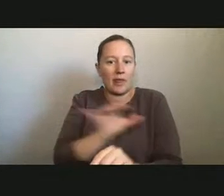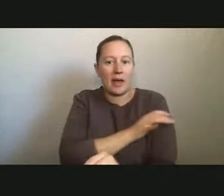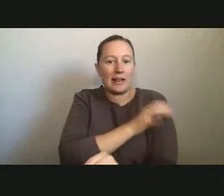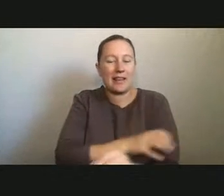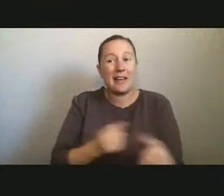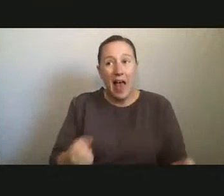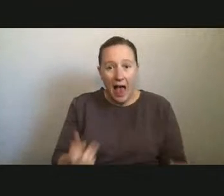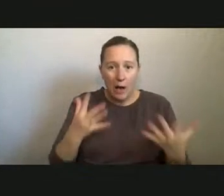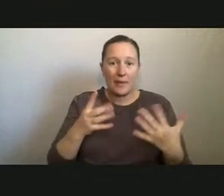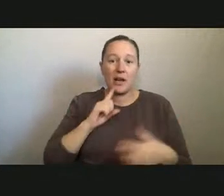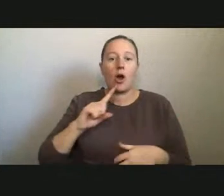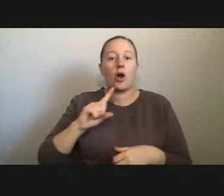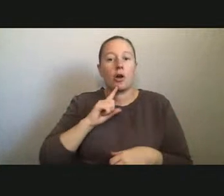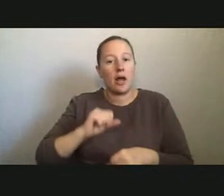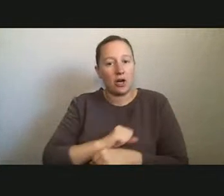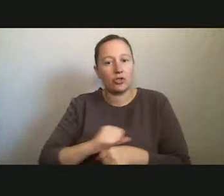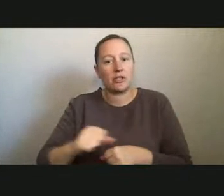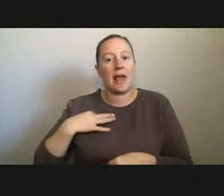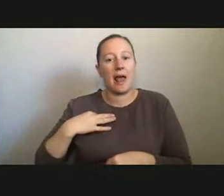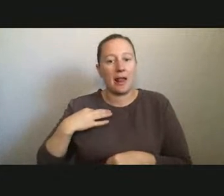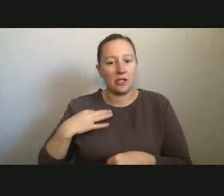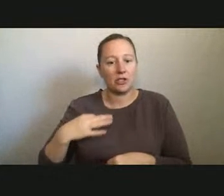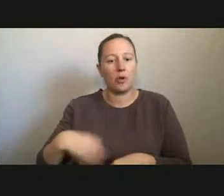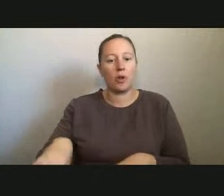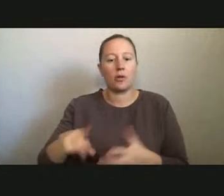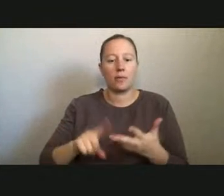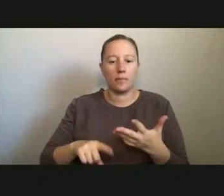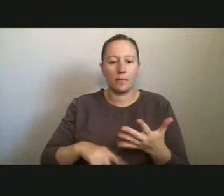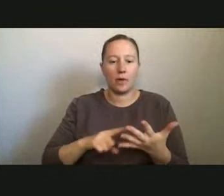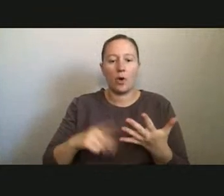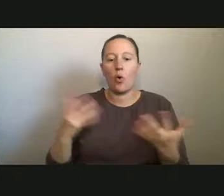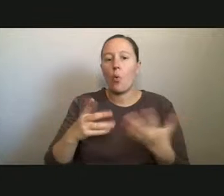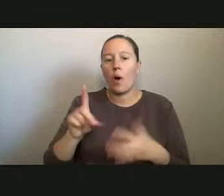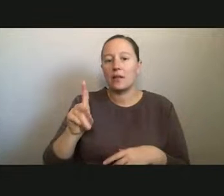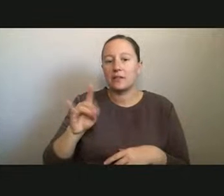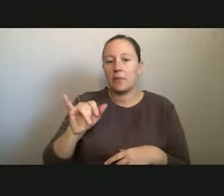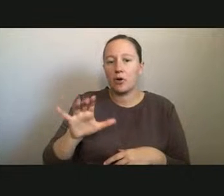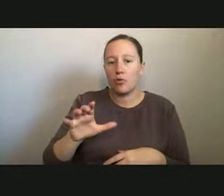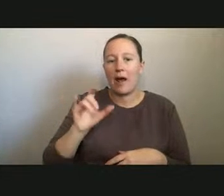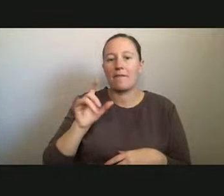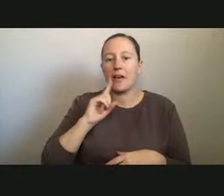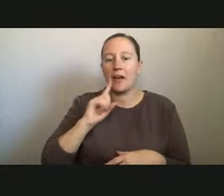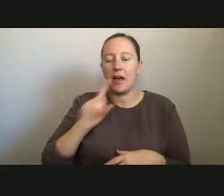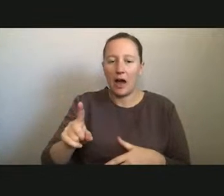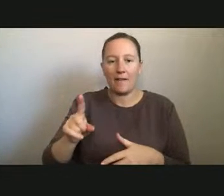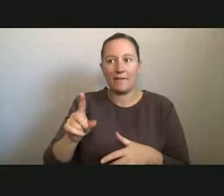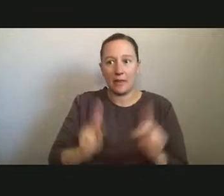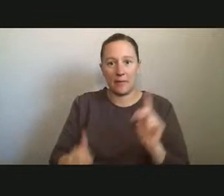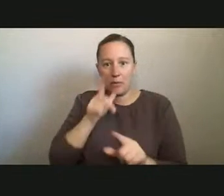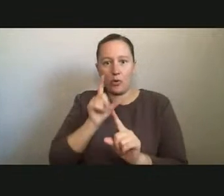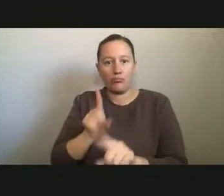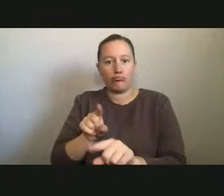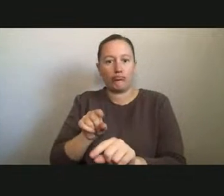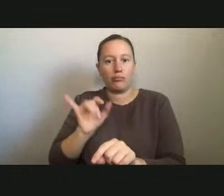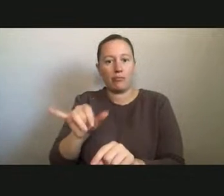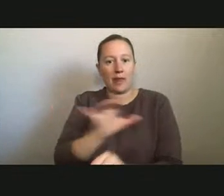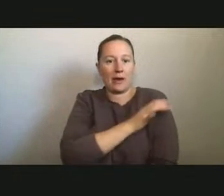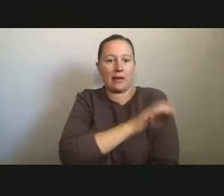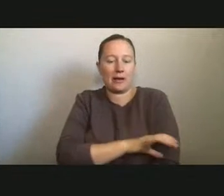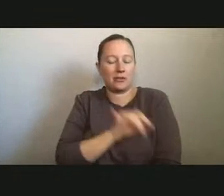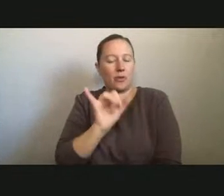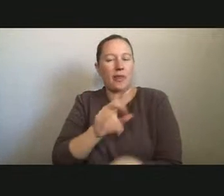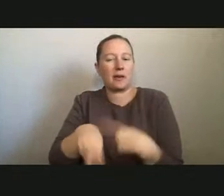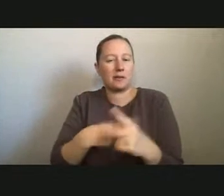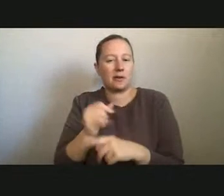eligible for your study? And what are the demographics of the individuals who are likely to participate in your study? What does that all look like? So this is